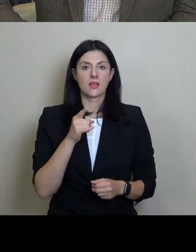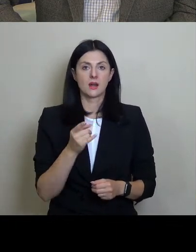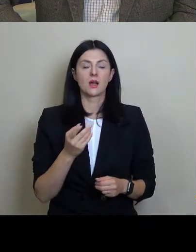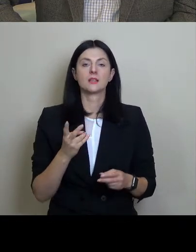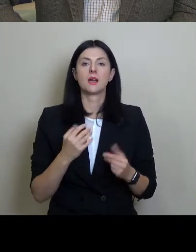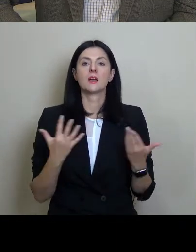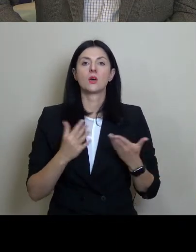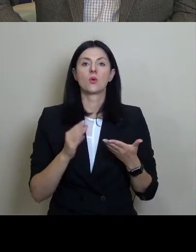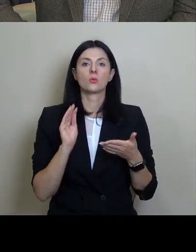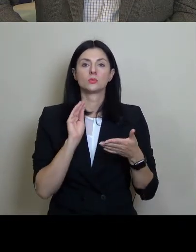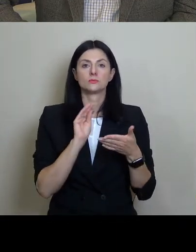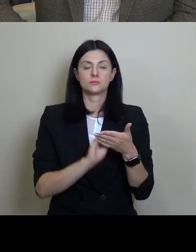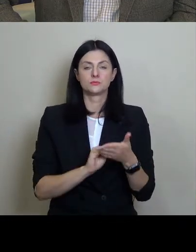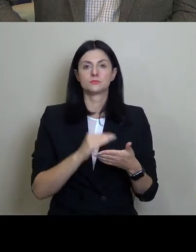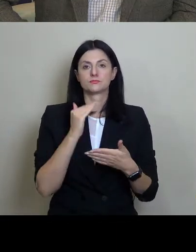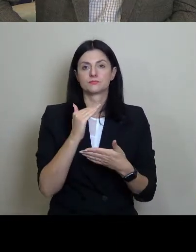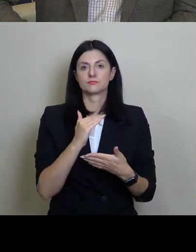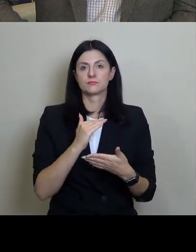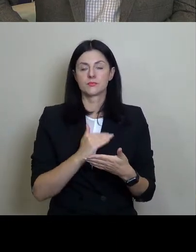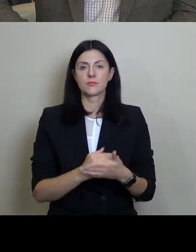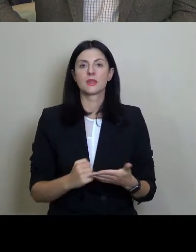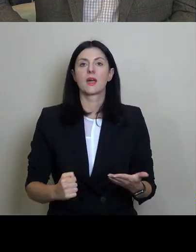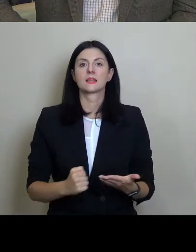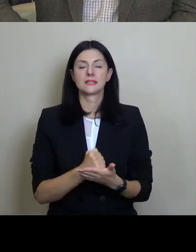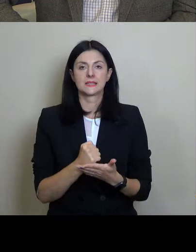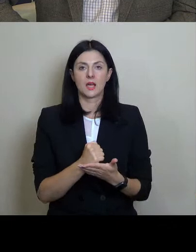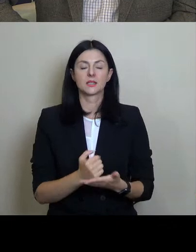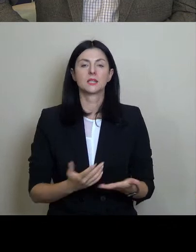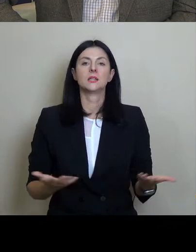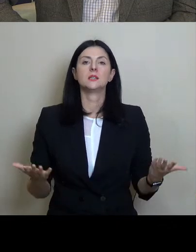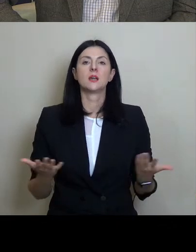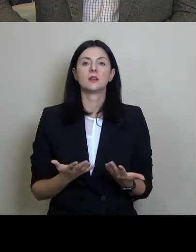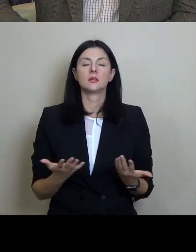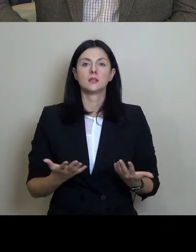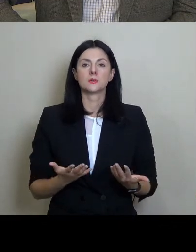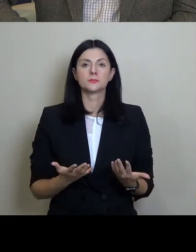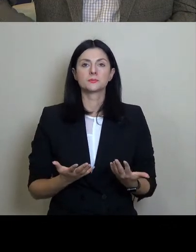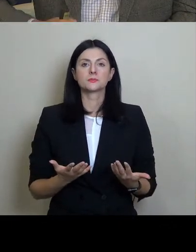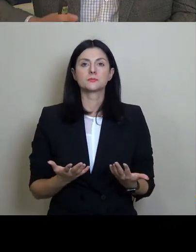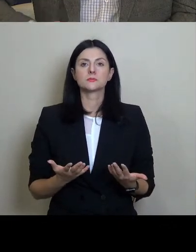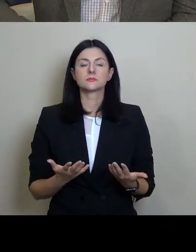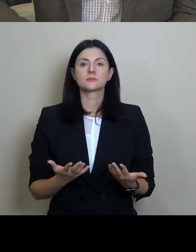where it says, it gives the names of the candidates